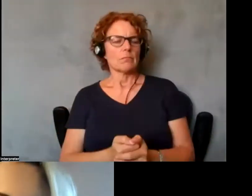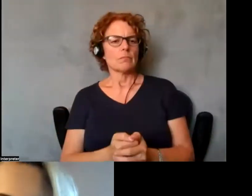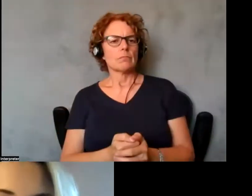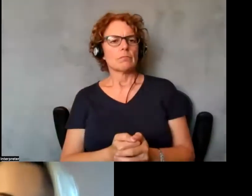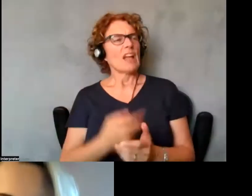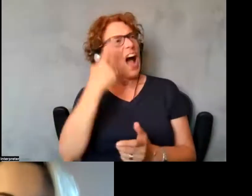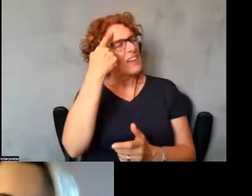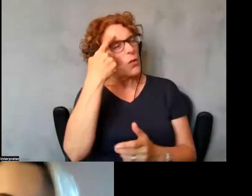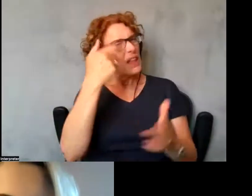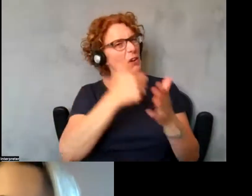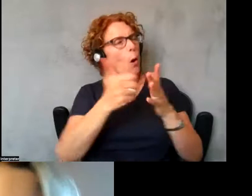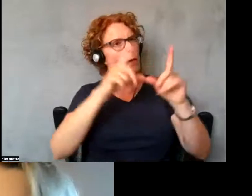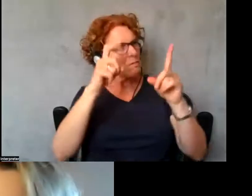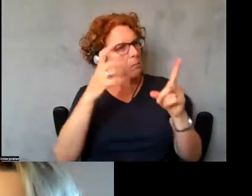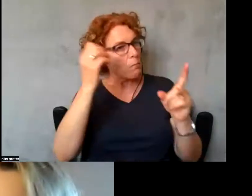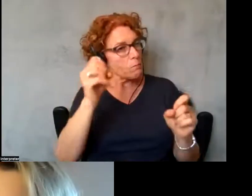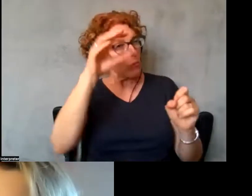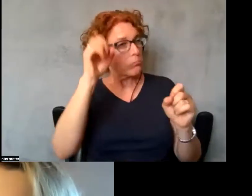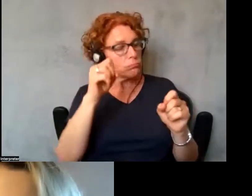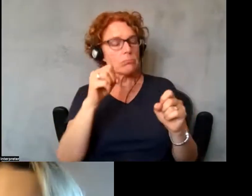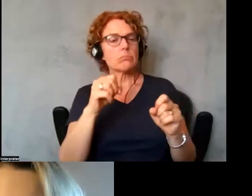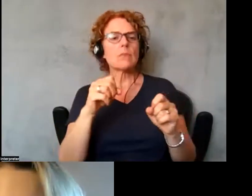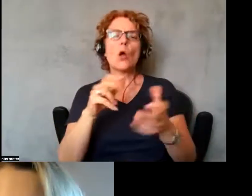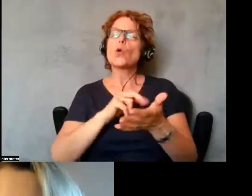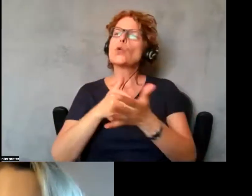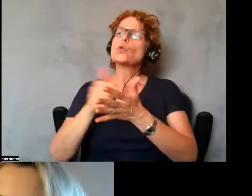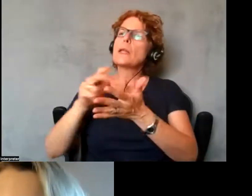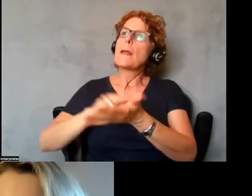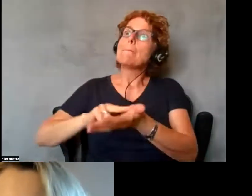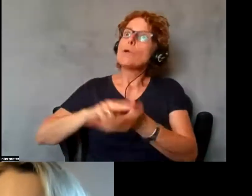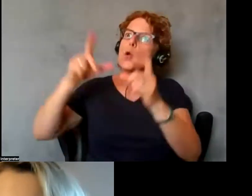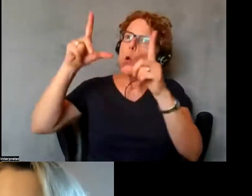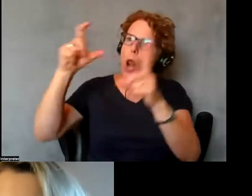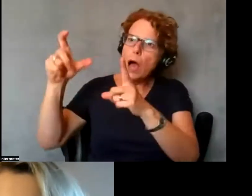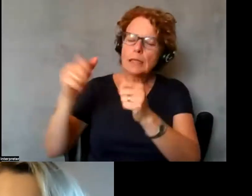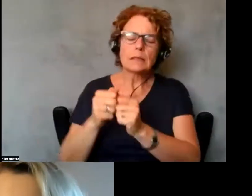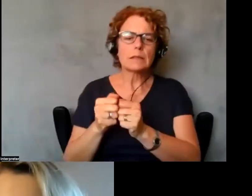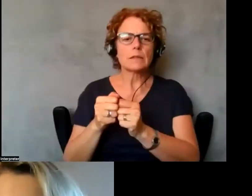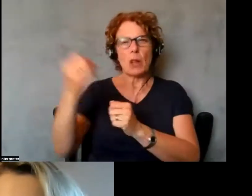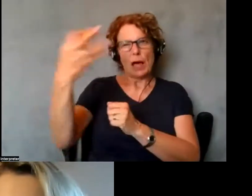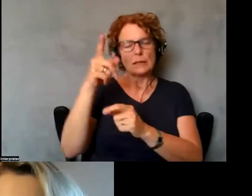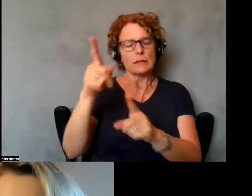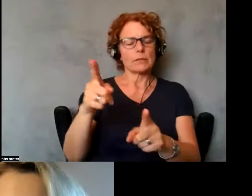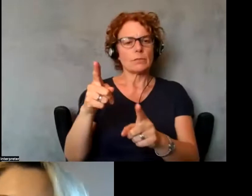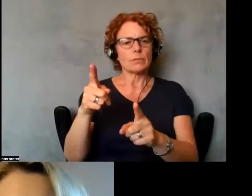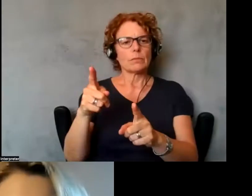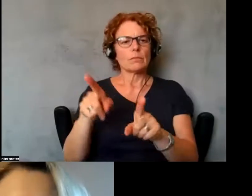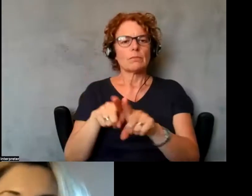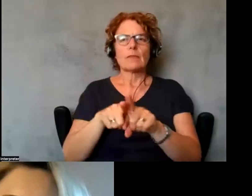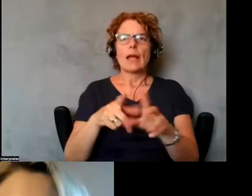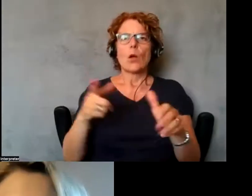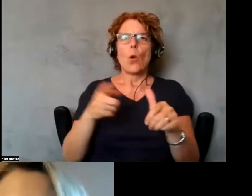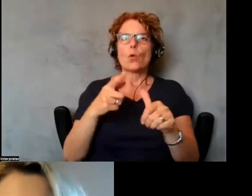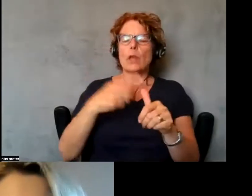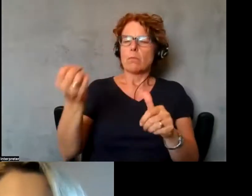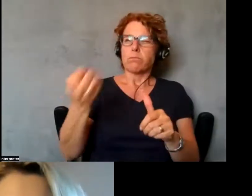harmful. It's usually blue light. So it's that autofluorescence imaging that you have when you come to clinic,